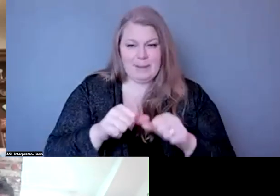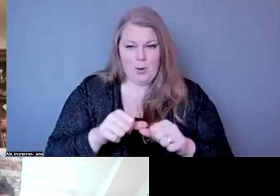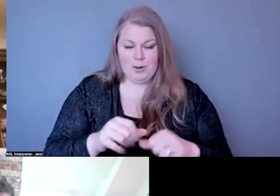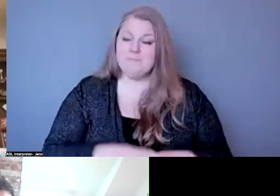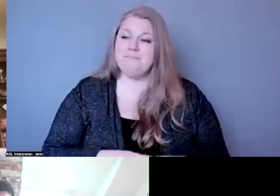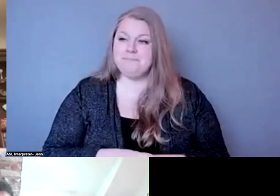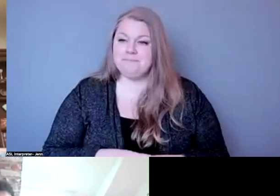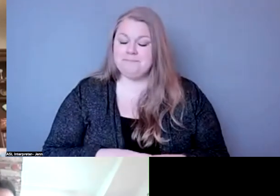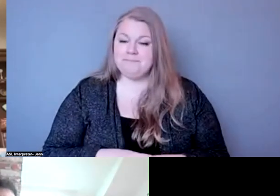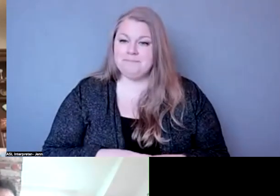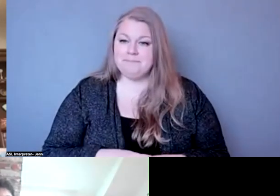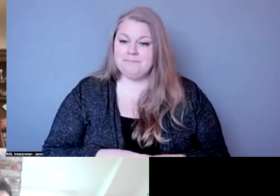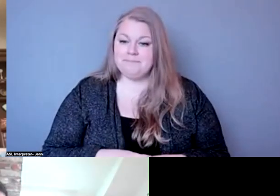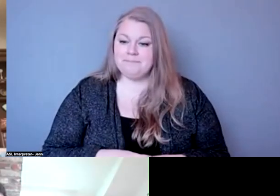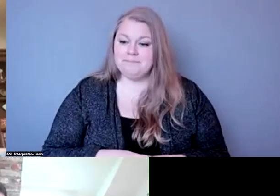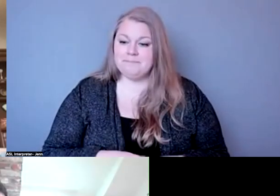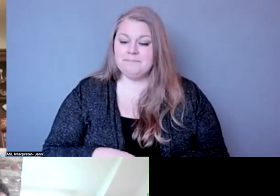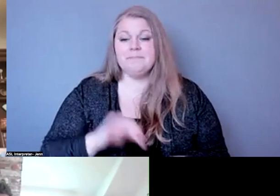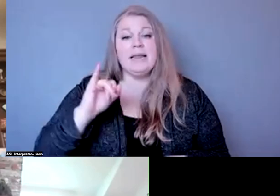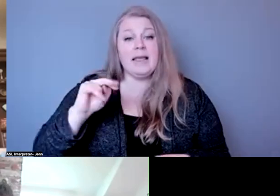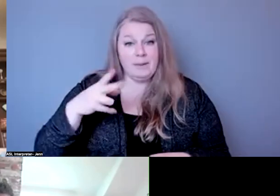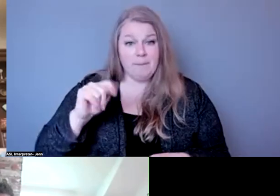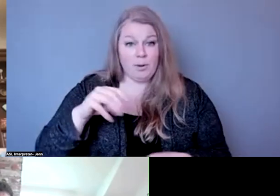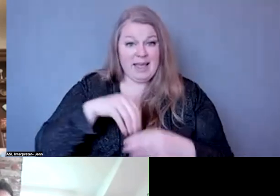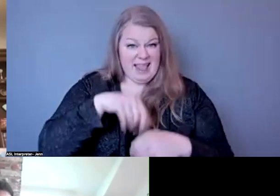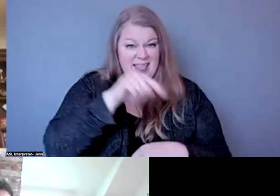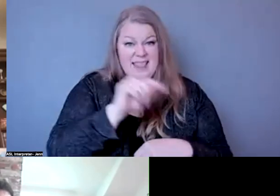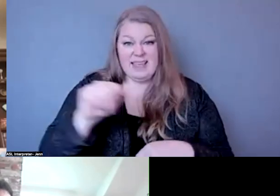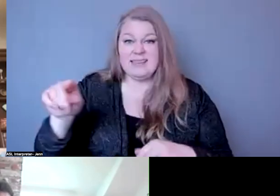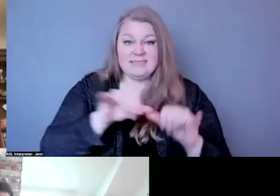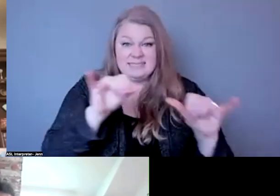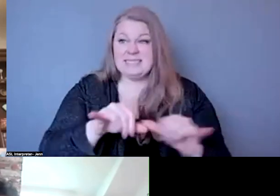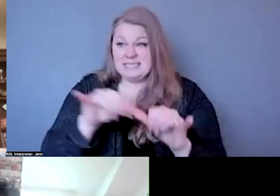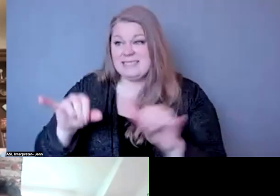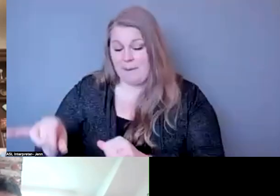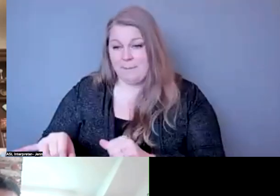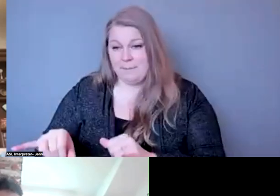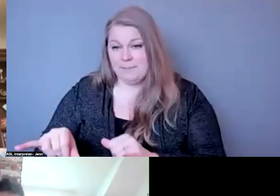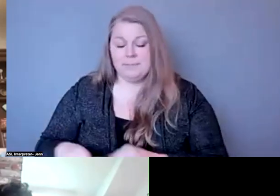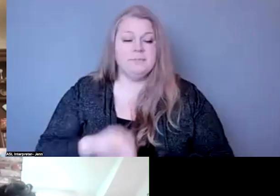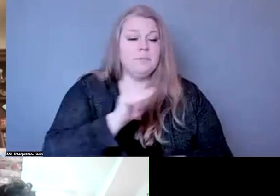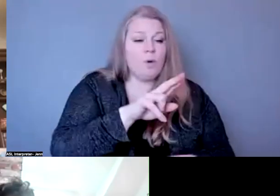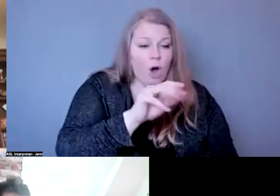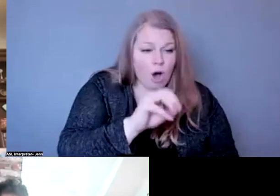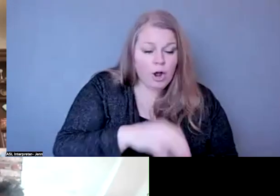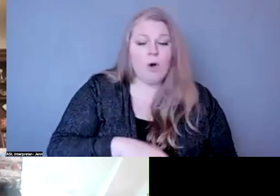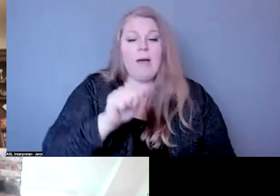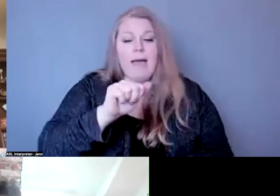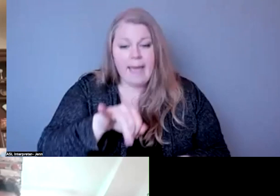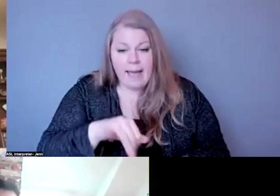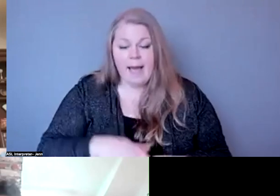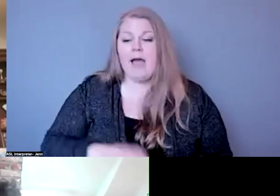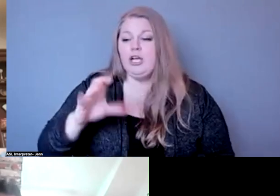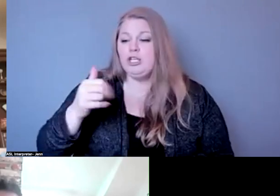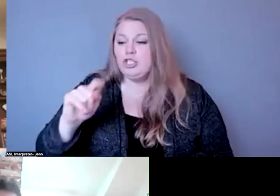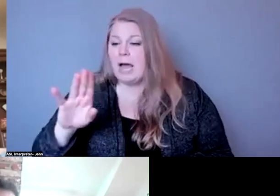So then inputs into these systems, right? Automated systems, AI systems,